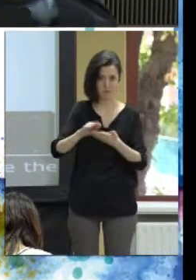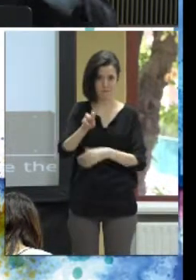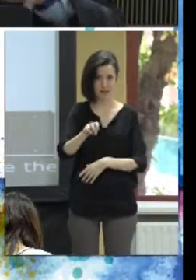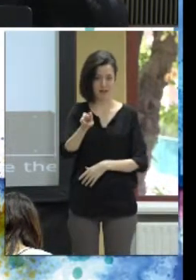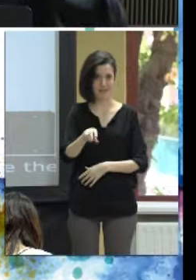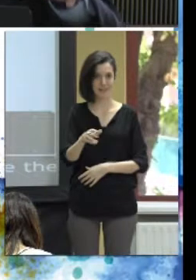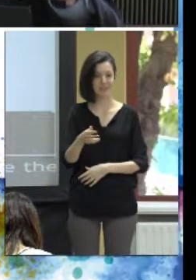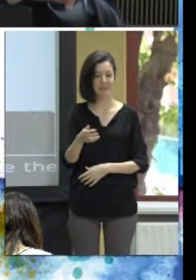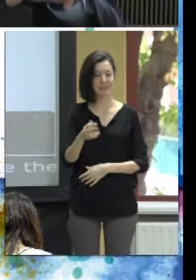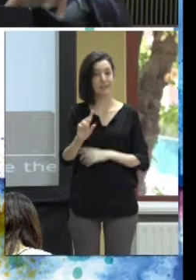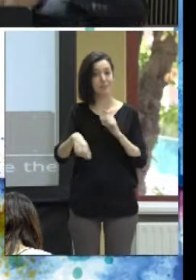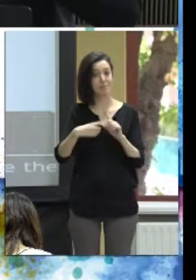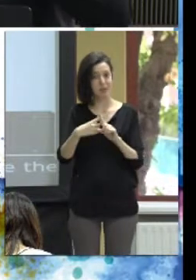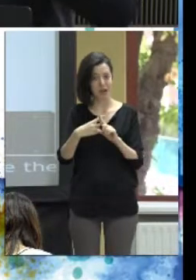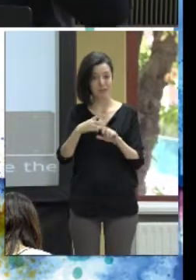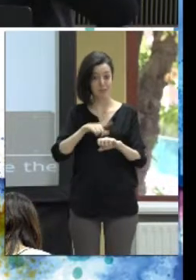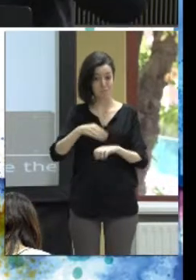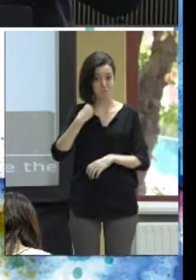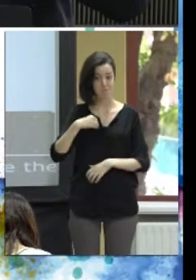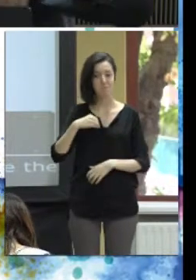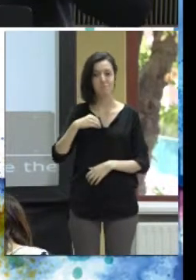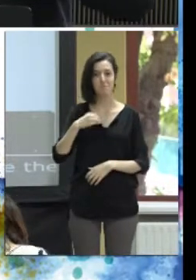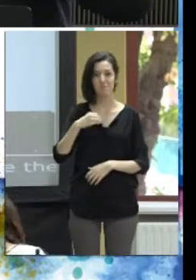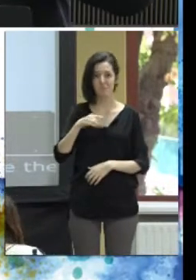insufficient for people with a disability, and at the same time,